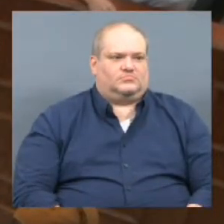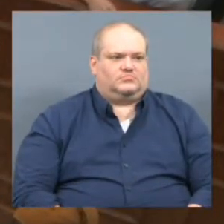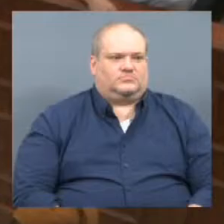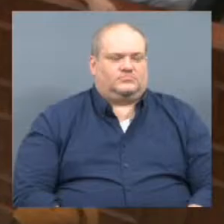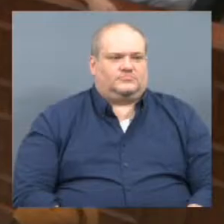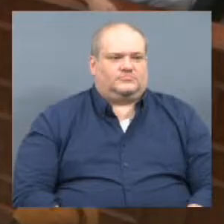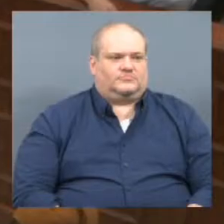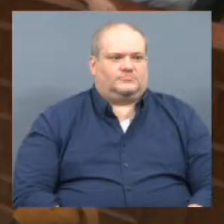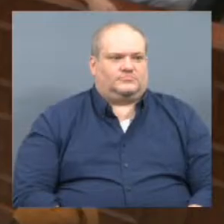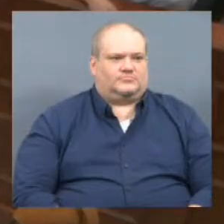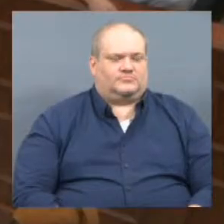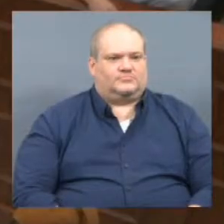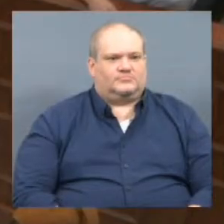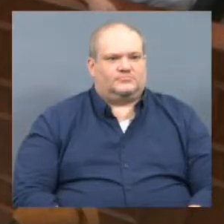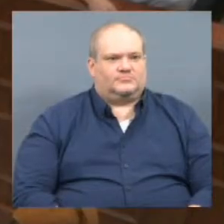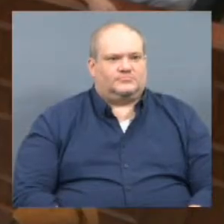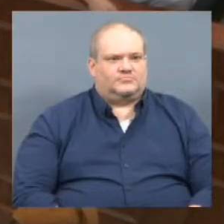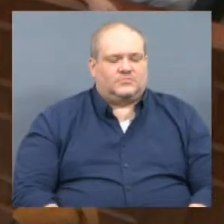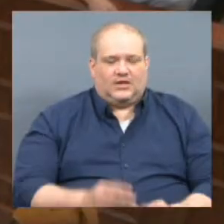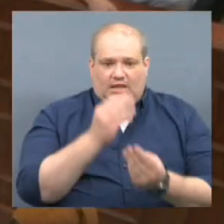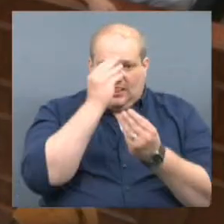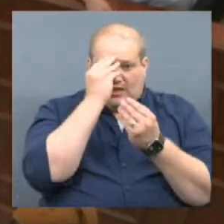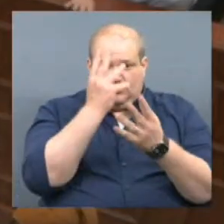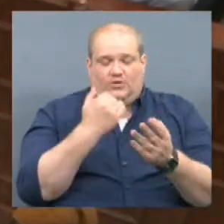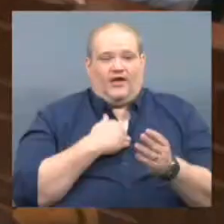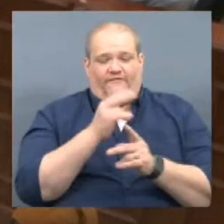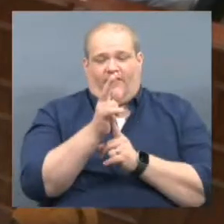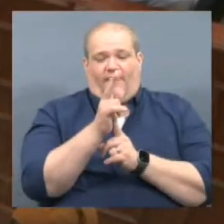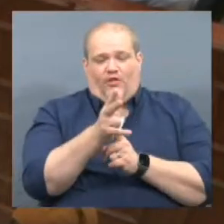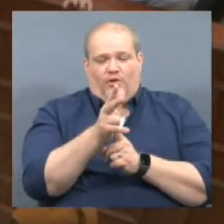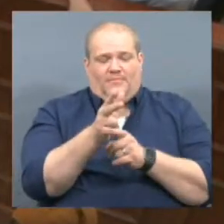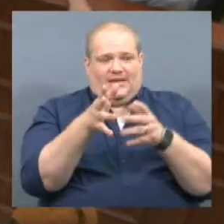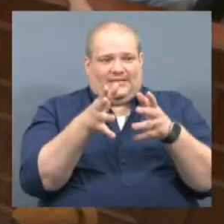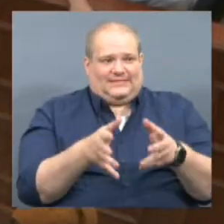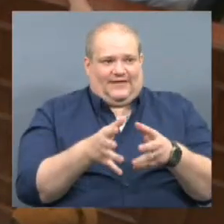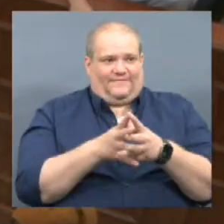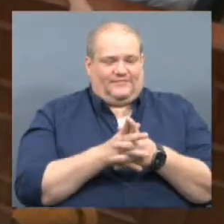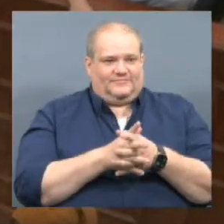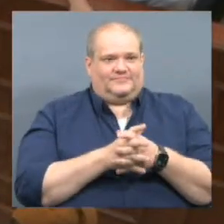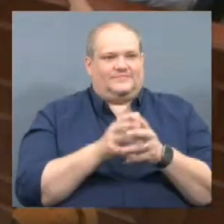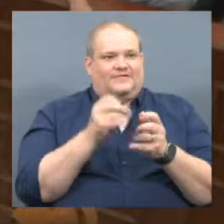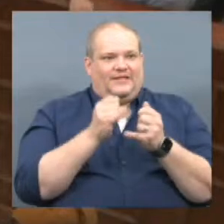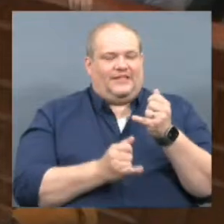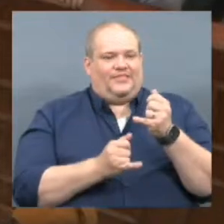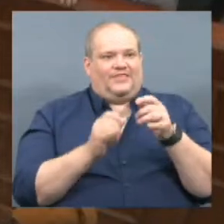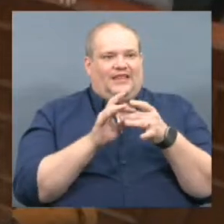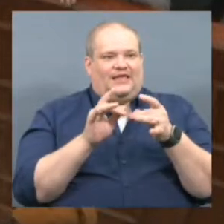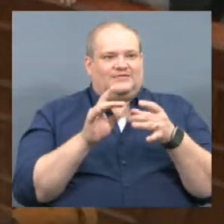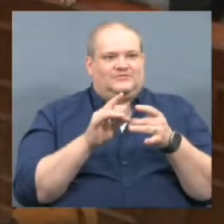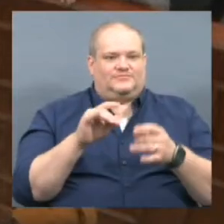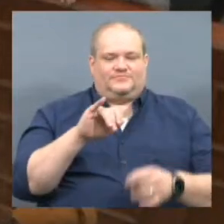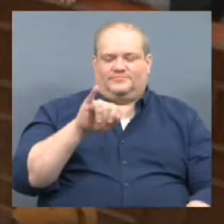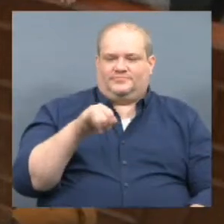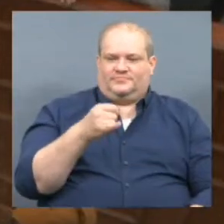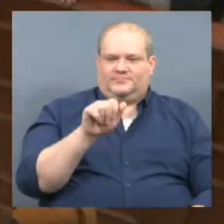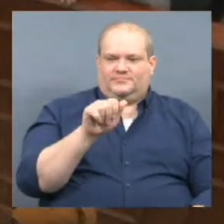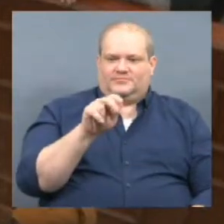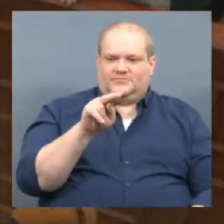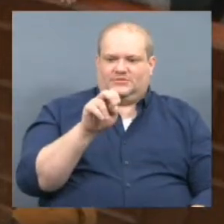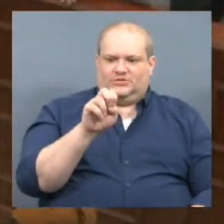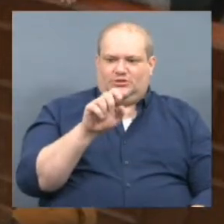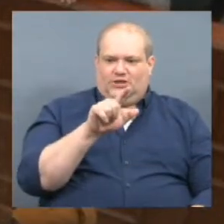All right, and How's my Mr. time? Lynch, let's let you know there's 3 minutes left. That's And we have perfect. the That's all I last need. card is Janelle Lynch. Did you want